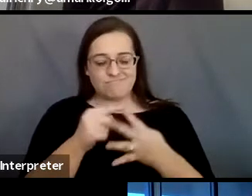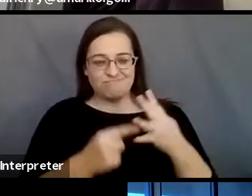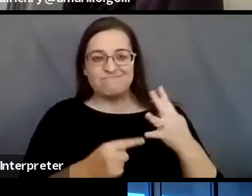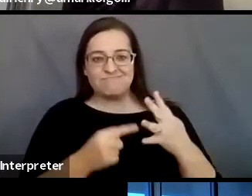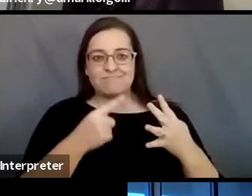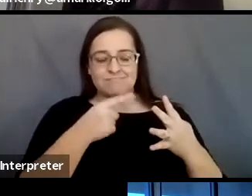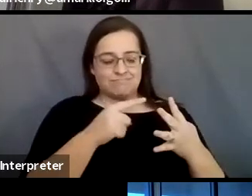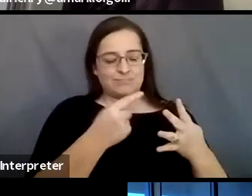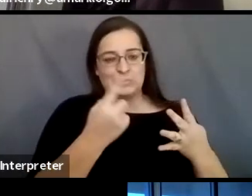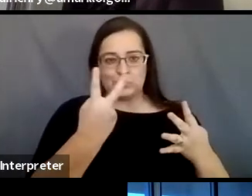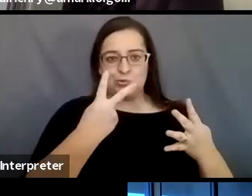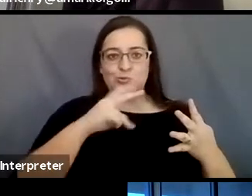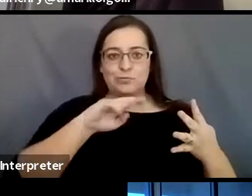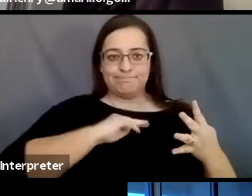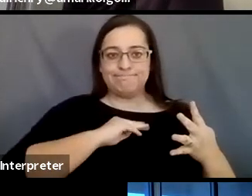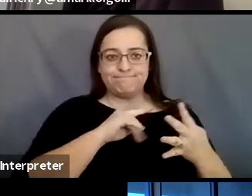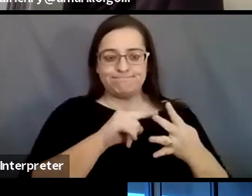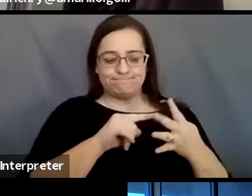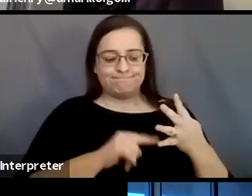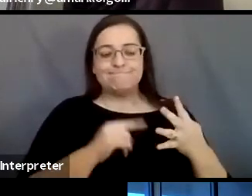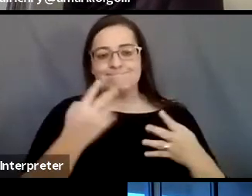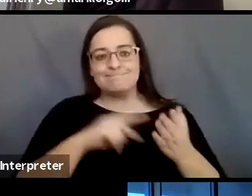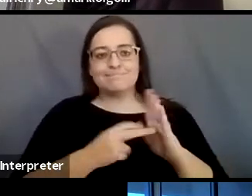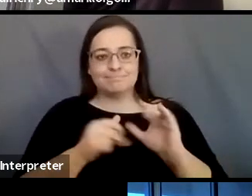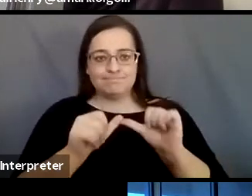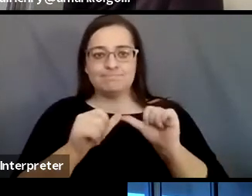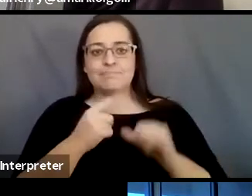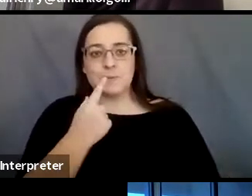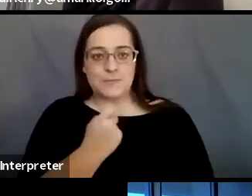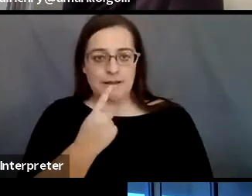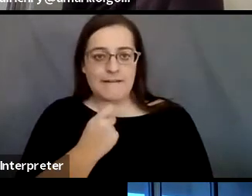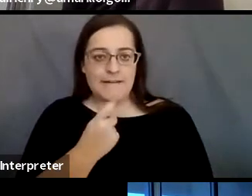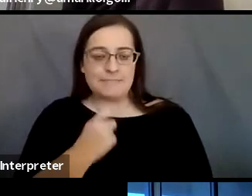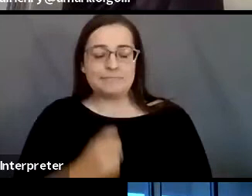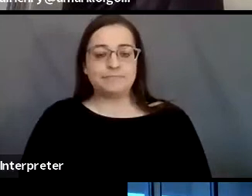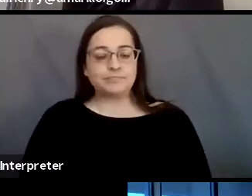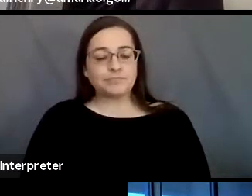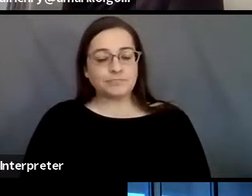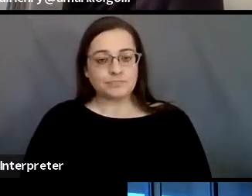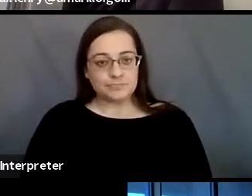indicators are over that threshold for status level red.